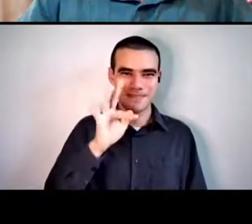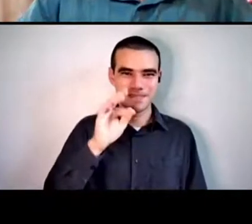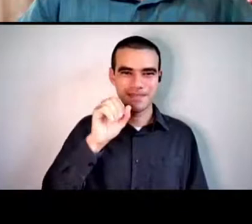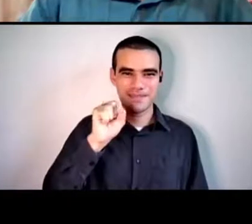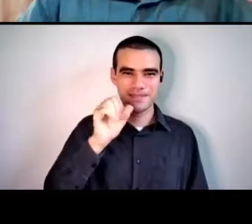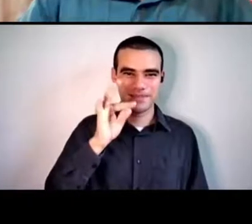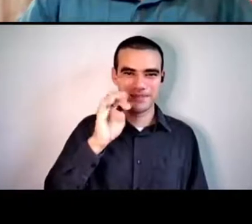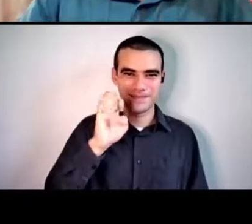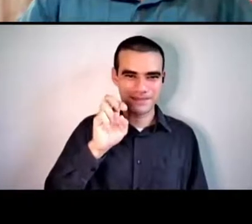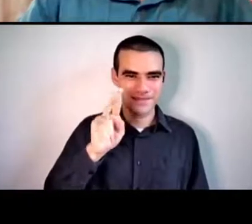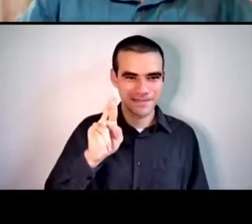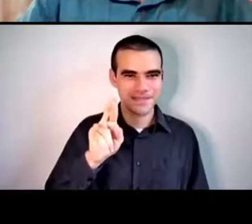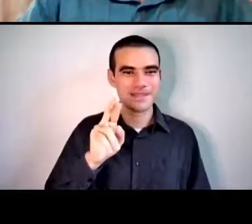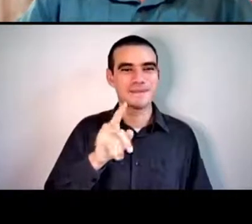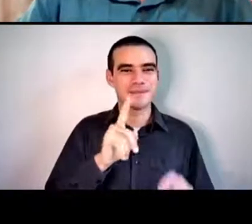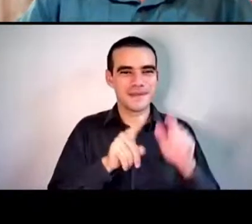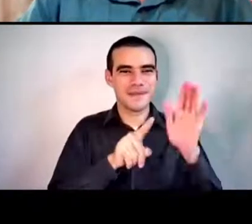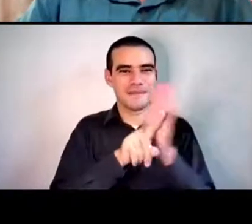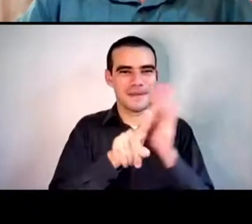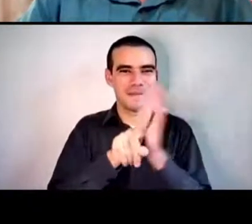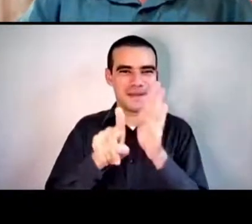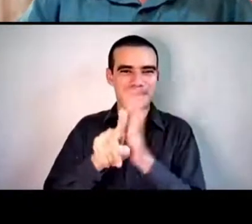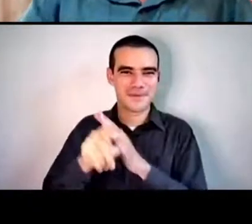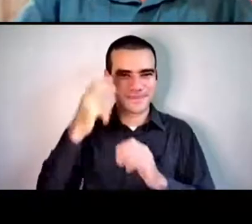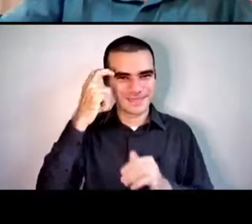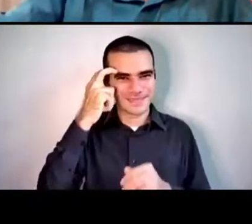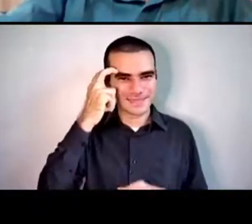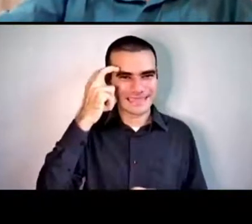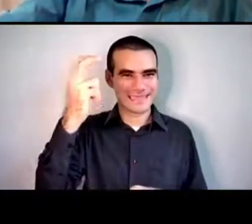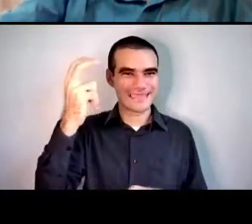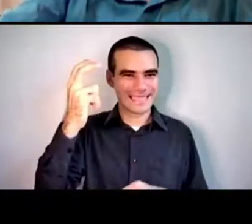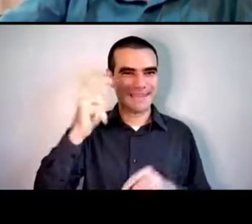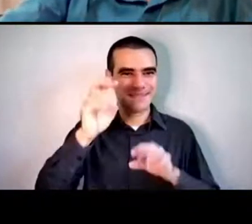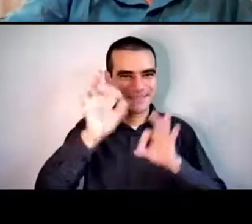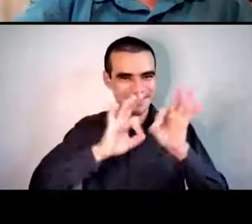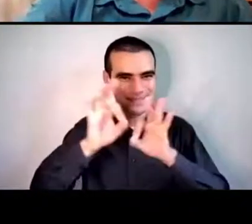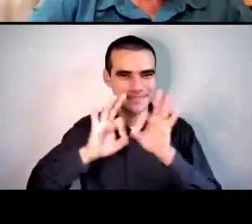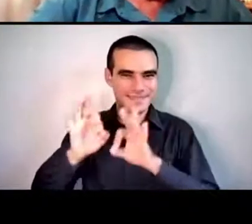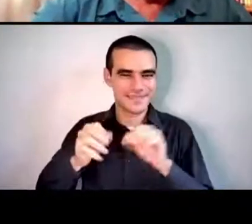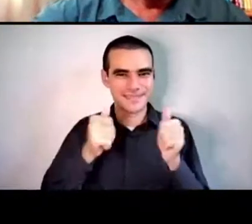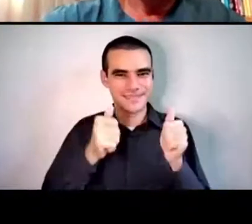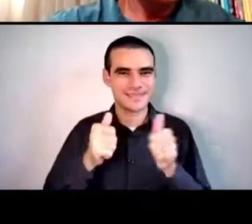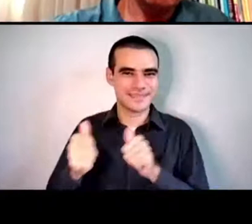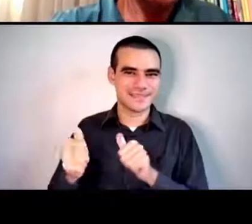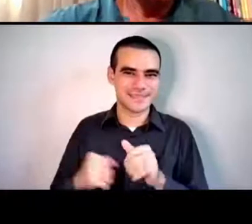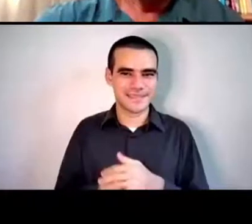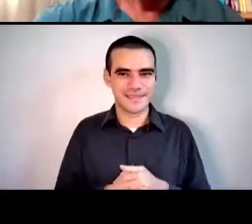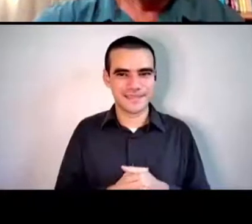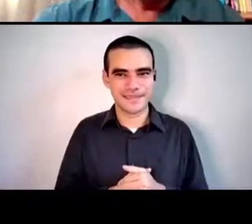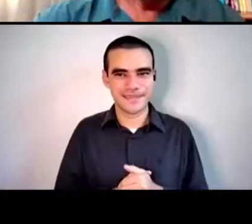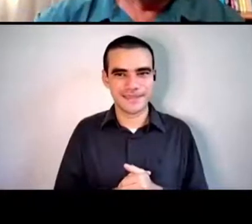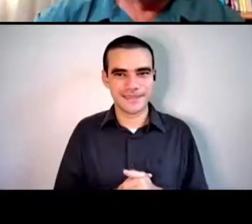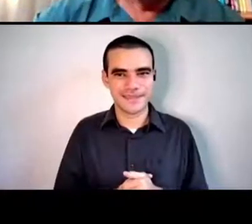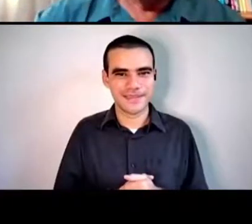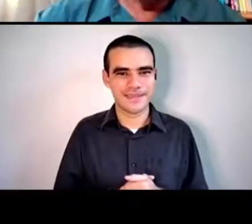All right, it's very good to be in an event like this because there are very smart questions. And